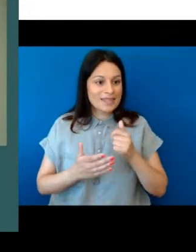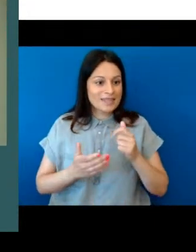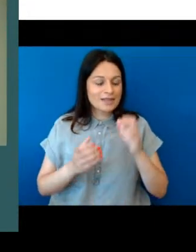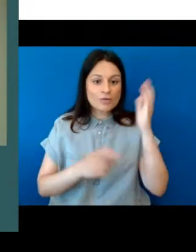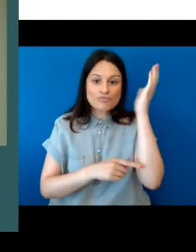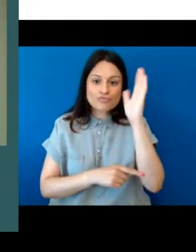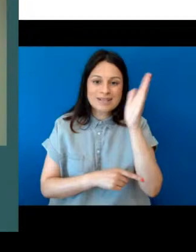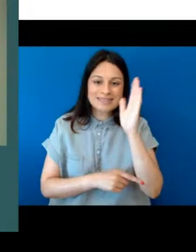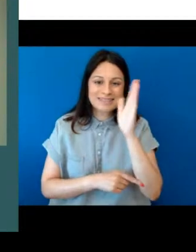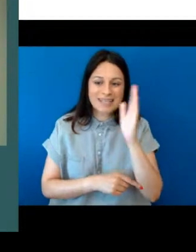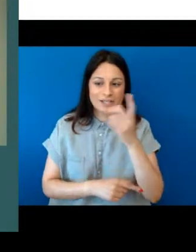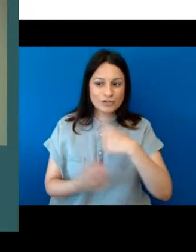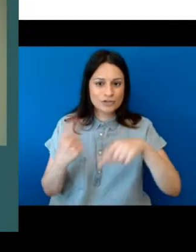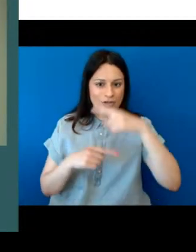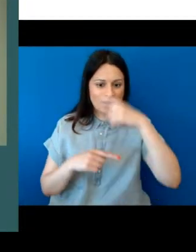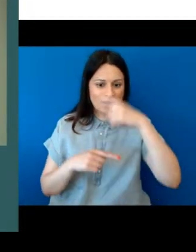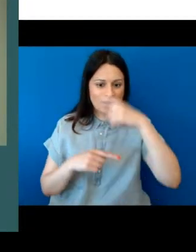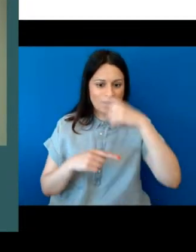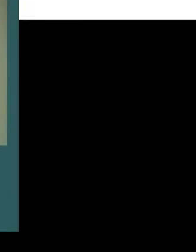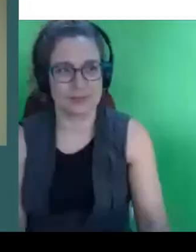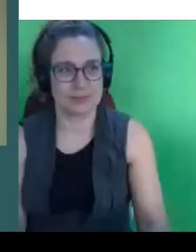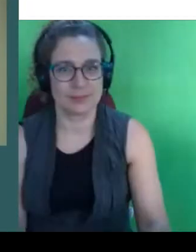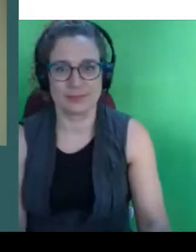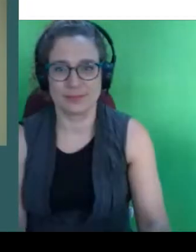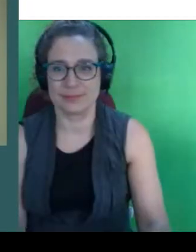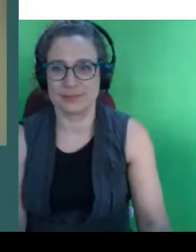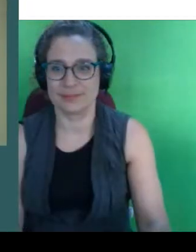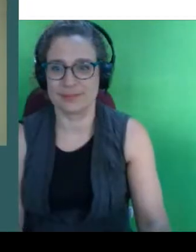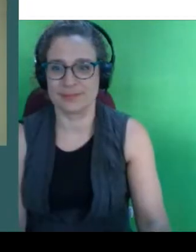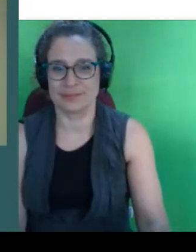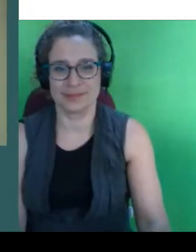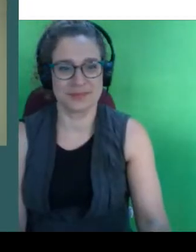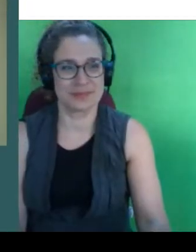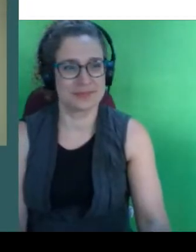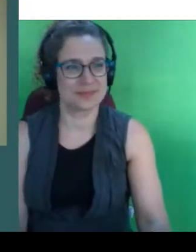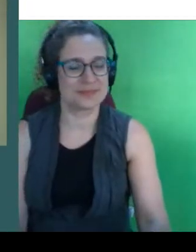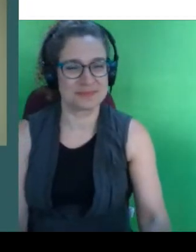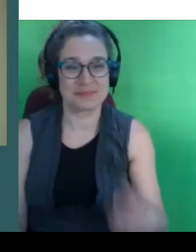I hope so. Are you ready for some questions? Yes, ask away.